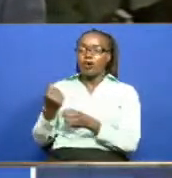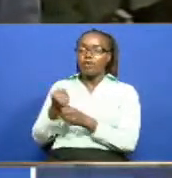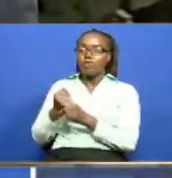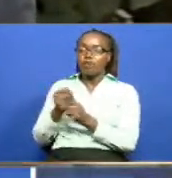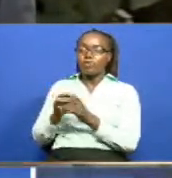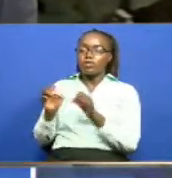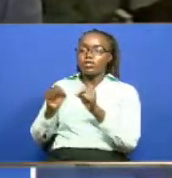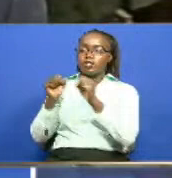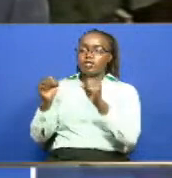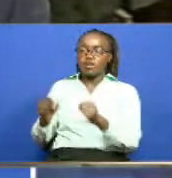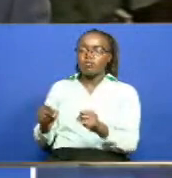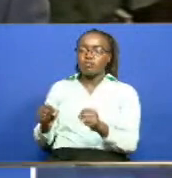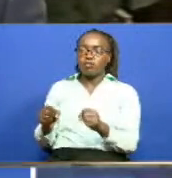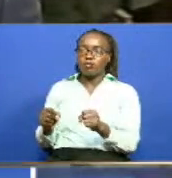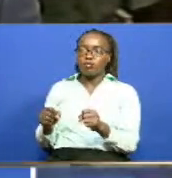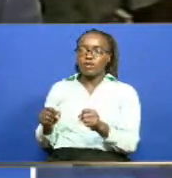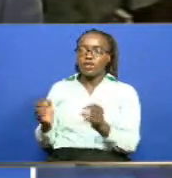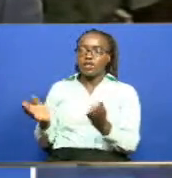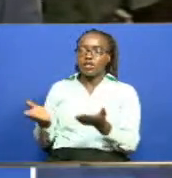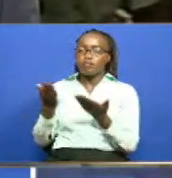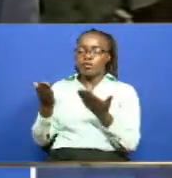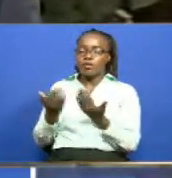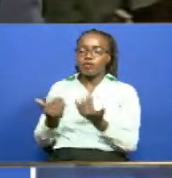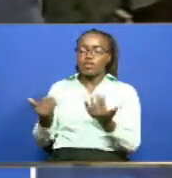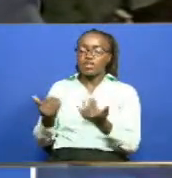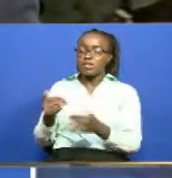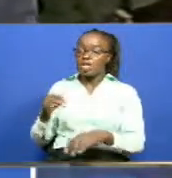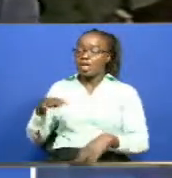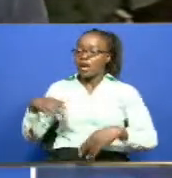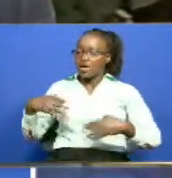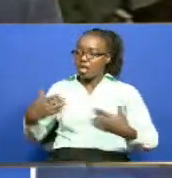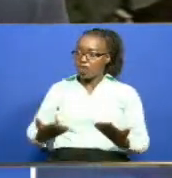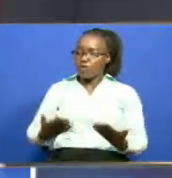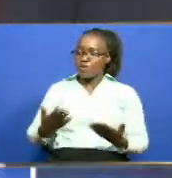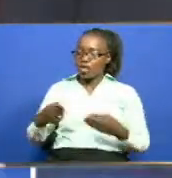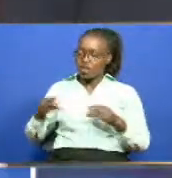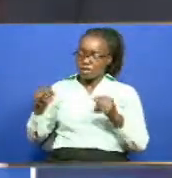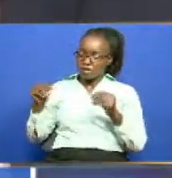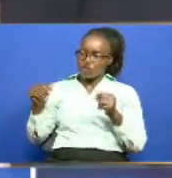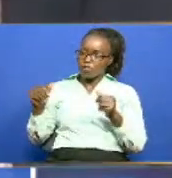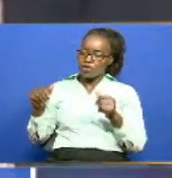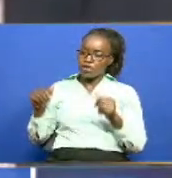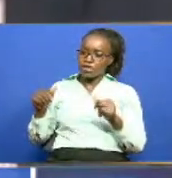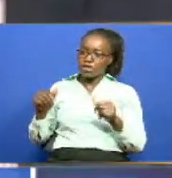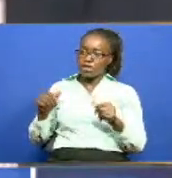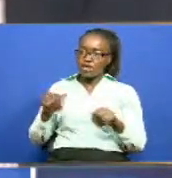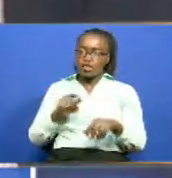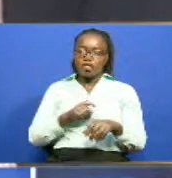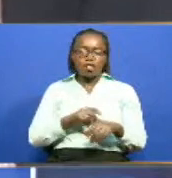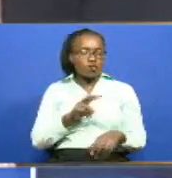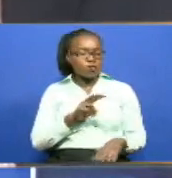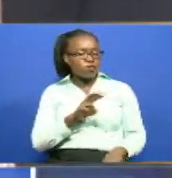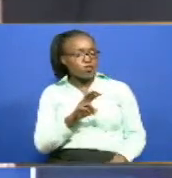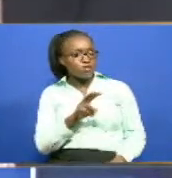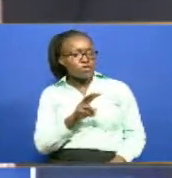do you improve your productivity, how do you improve on your quality. When you look at it like that, you actually think it's not enough to just